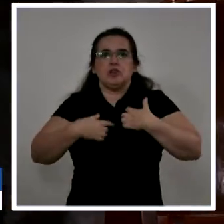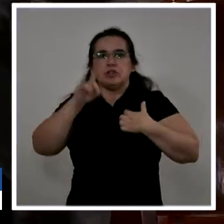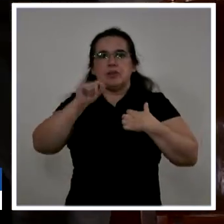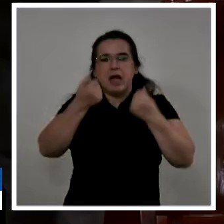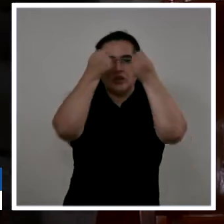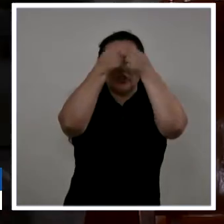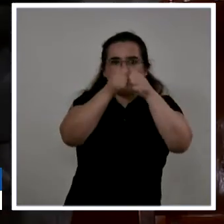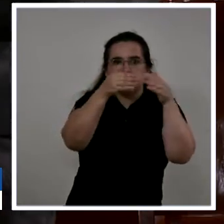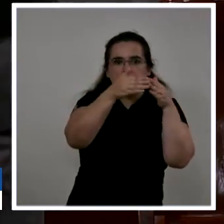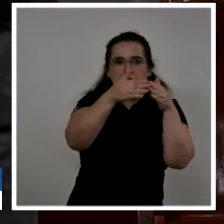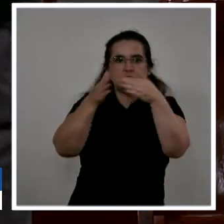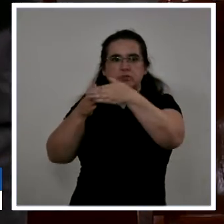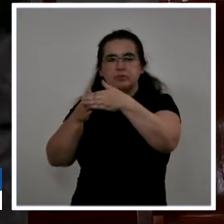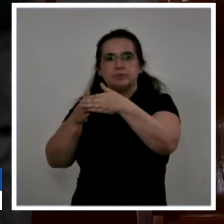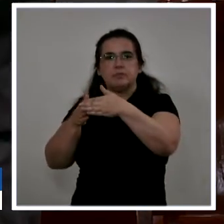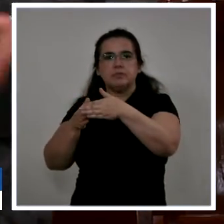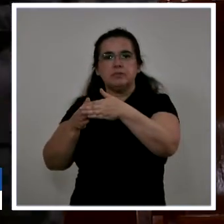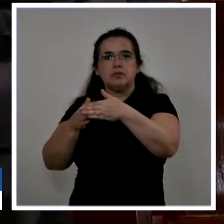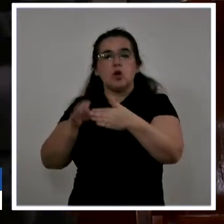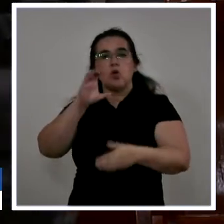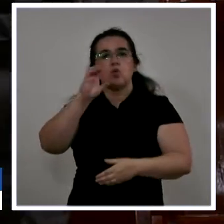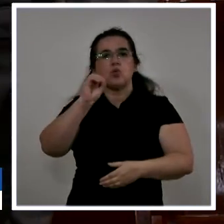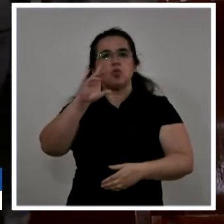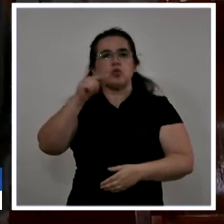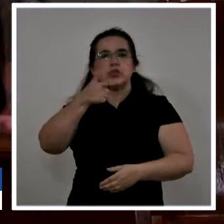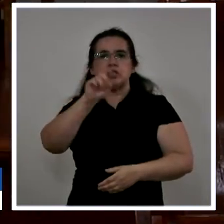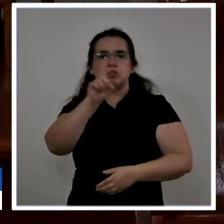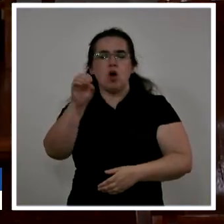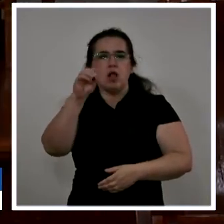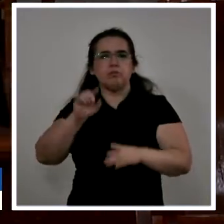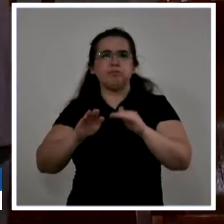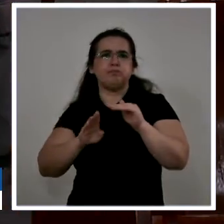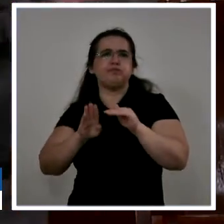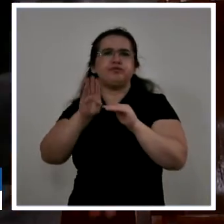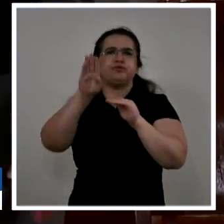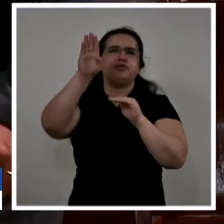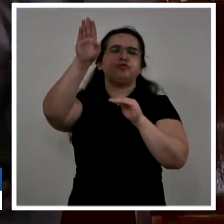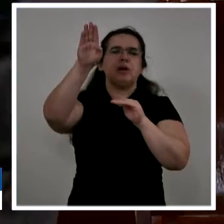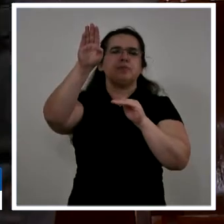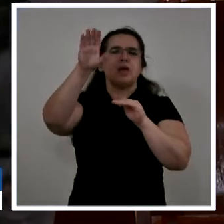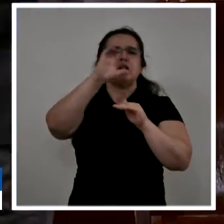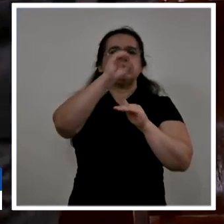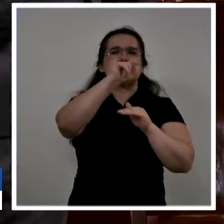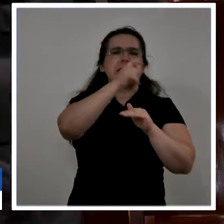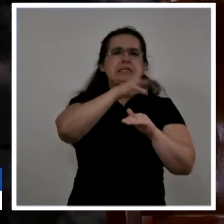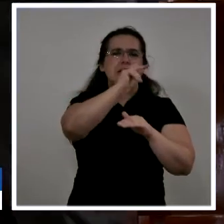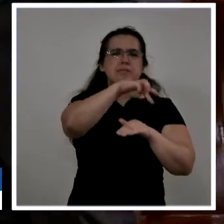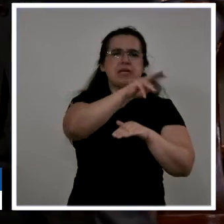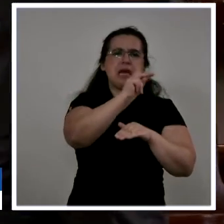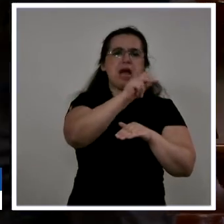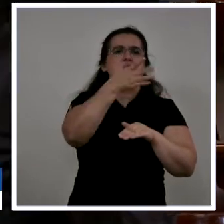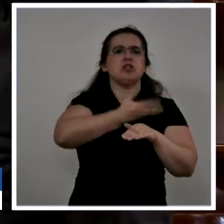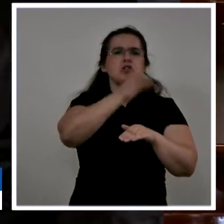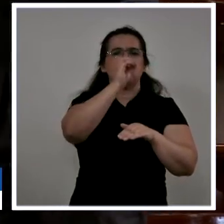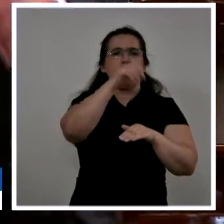corner. Ele esconde-se no canto. His cortisol goes up. O seu cortisol aumenta. His serotonin and dopamine go down. O seu nível de serotonina e dopamina diminui. His hippocampus